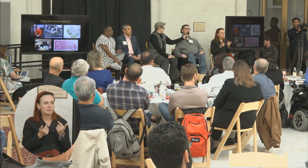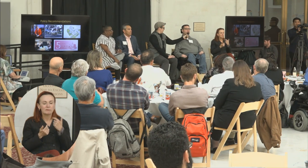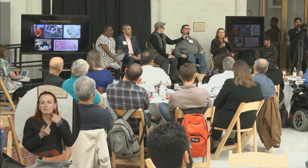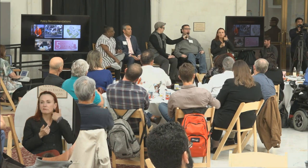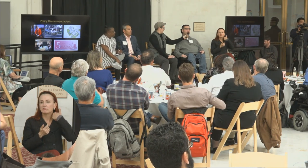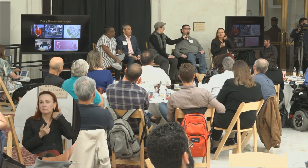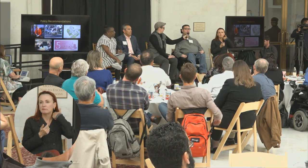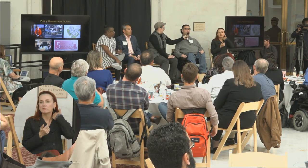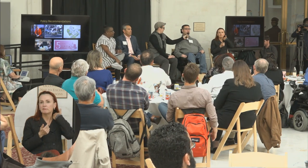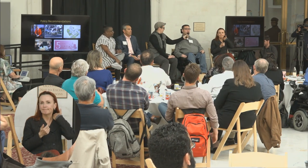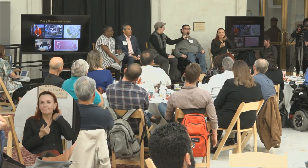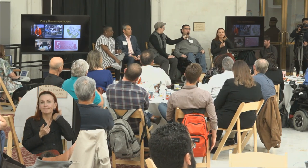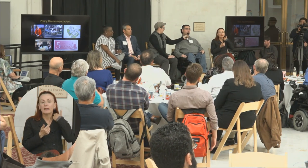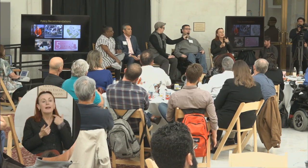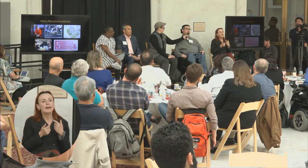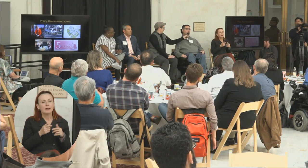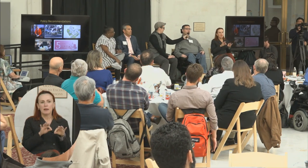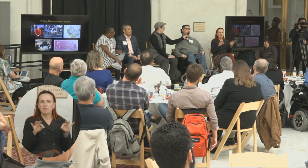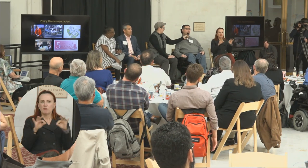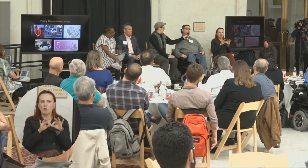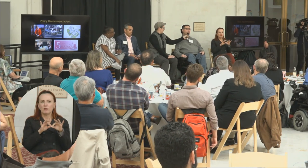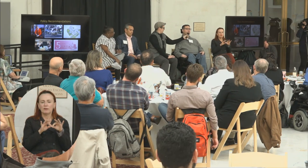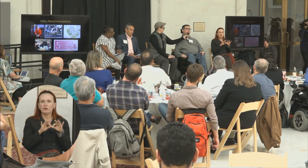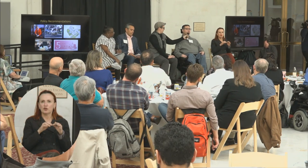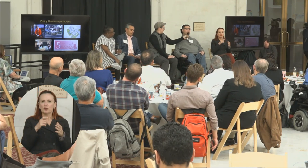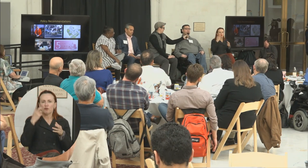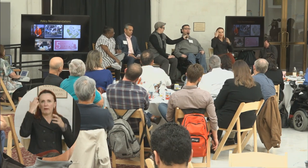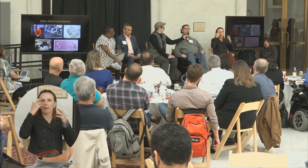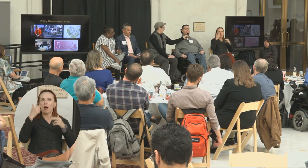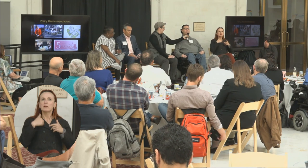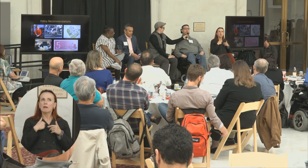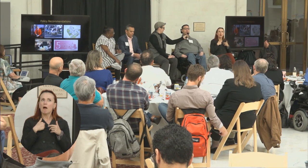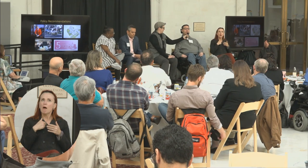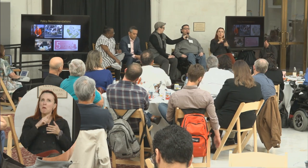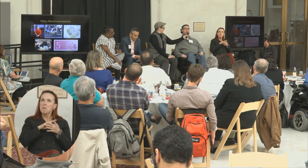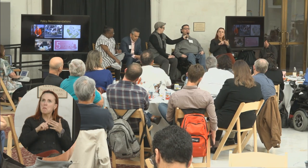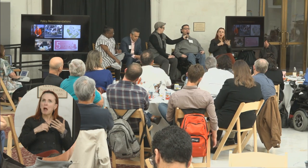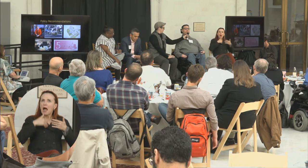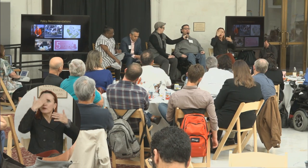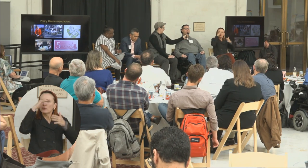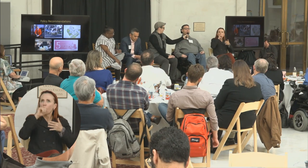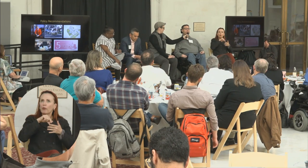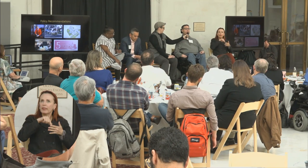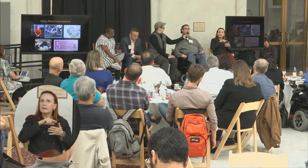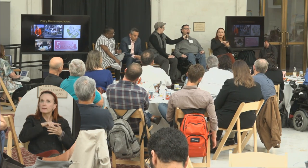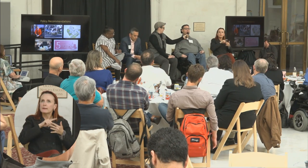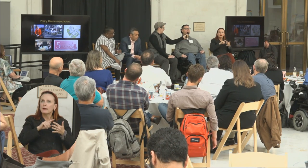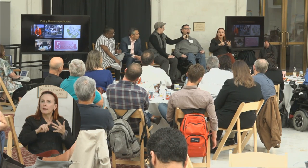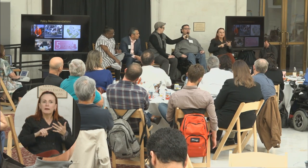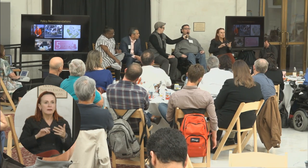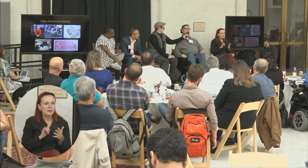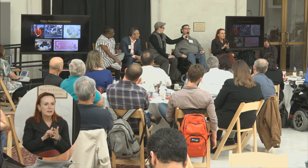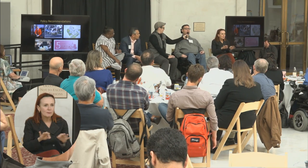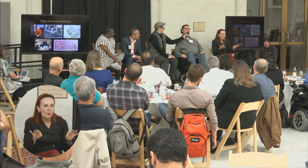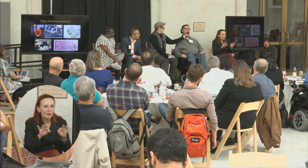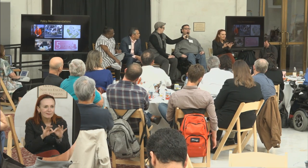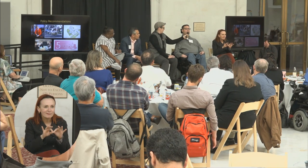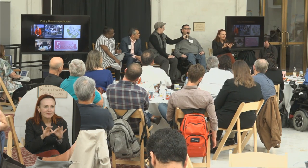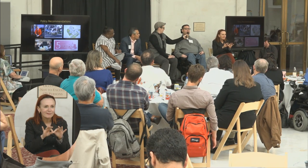that there's certain things we just don't know. So how do we get there? And everybody's starting from the right place in